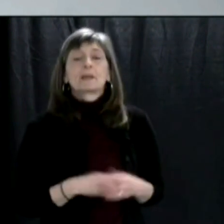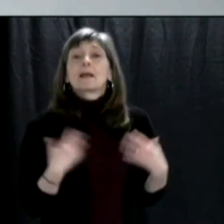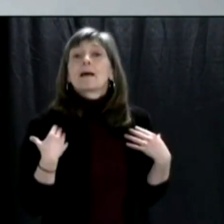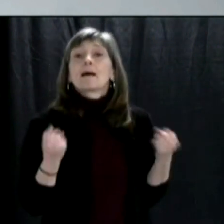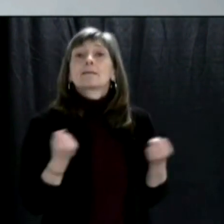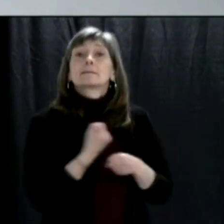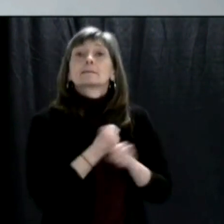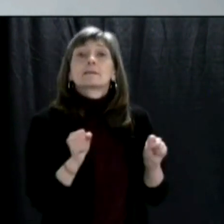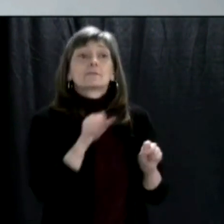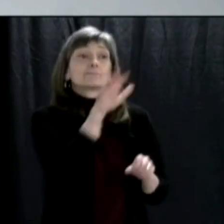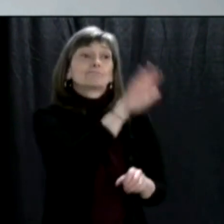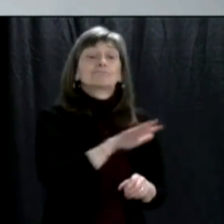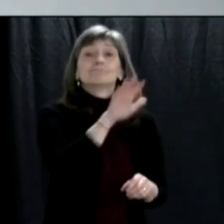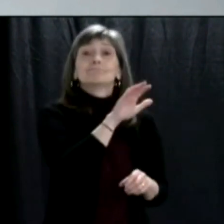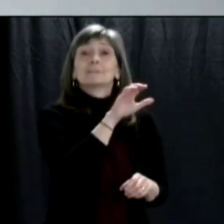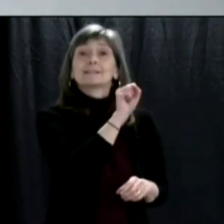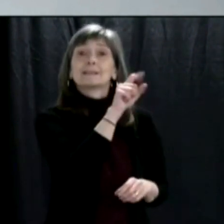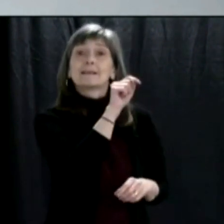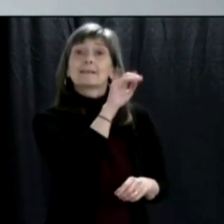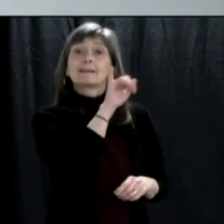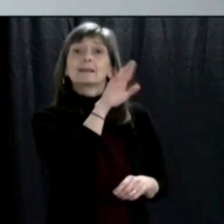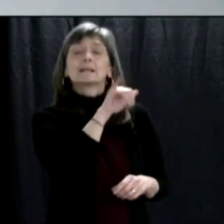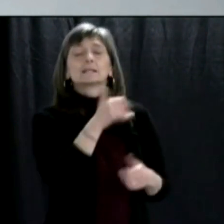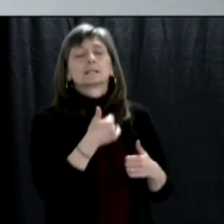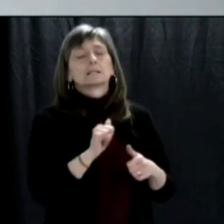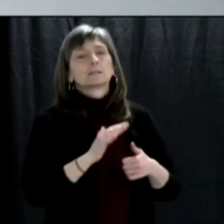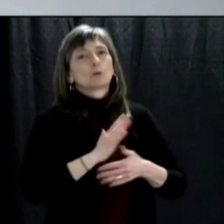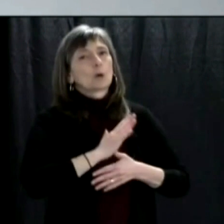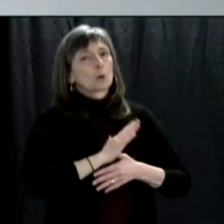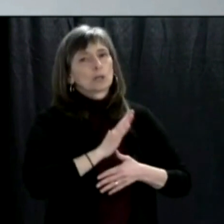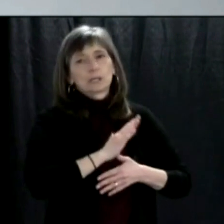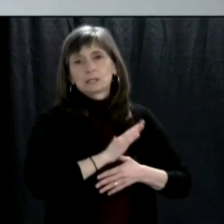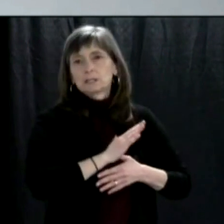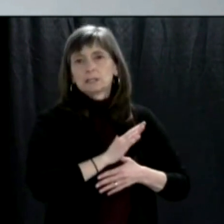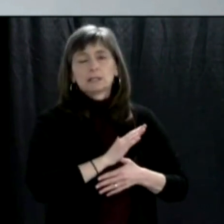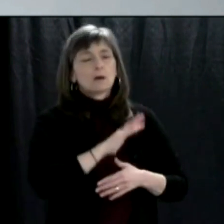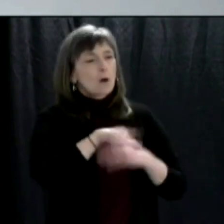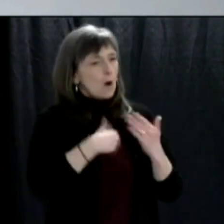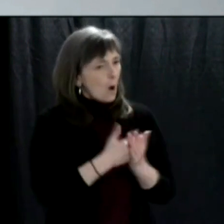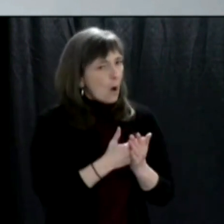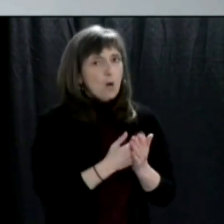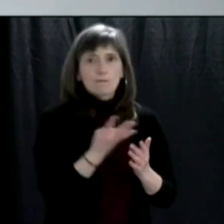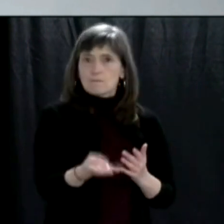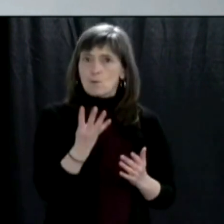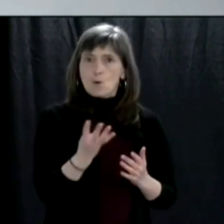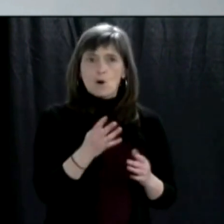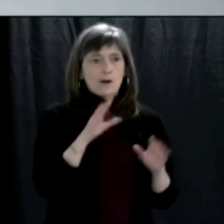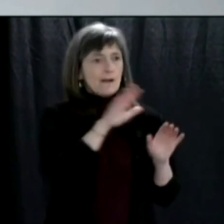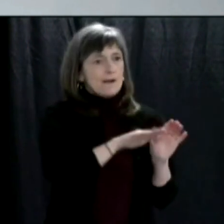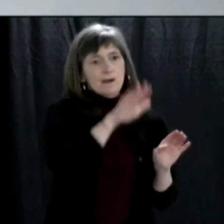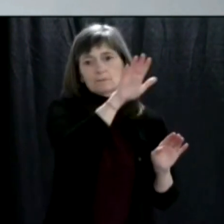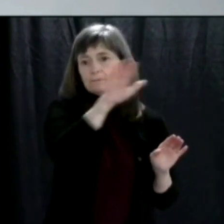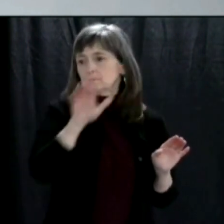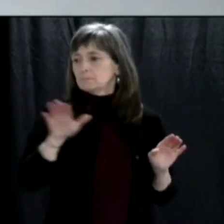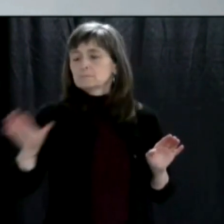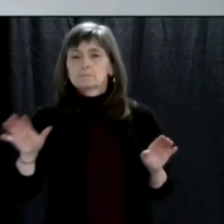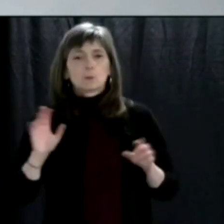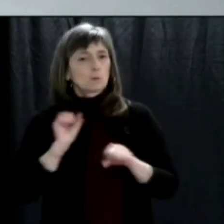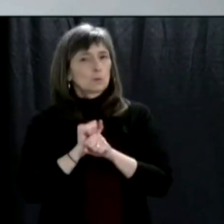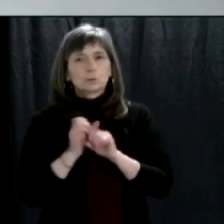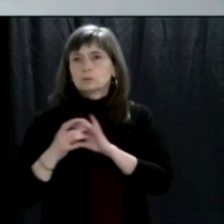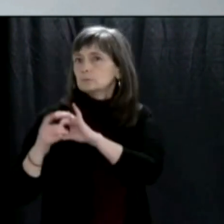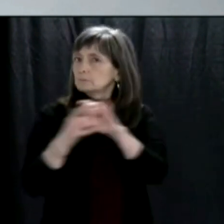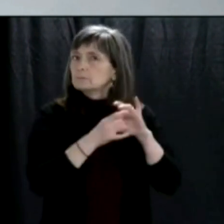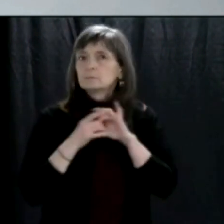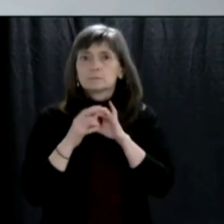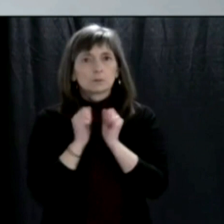the population remains everyone's top priority. All health regions are working in tandem with us. As a province, we